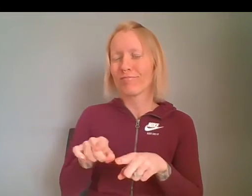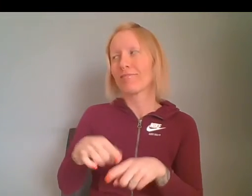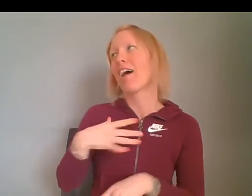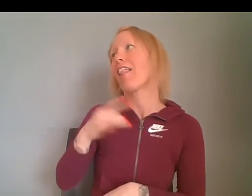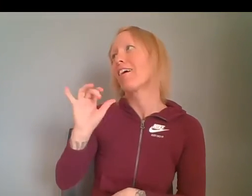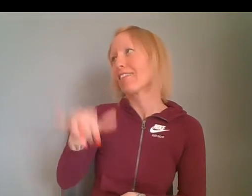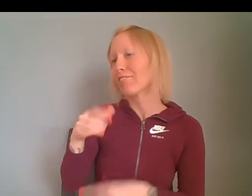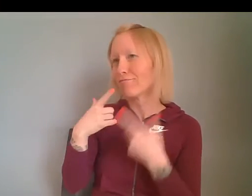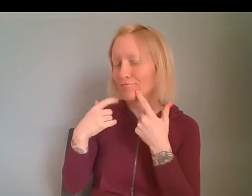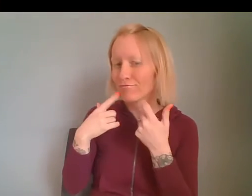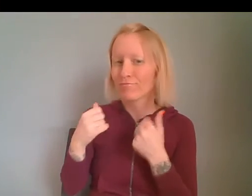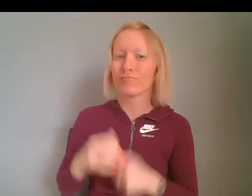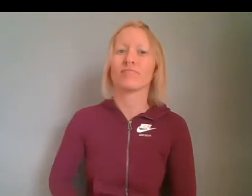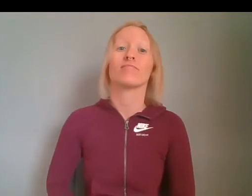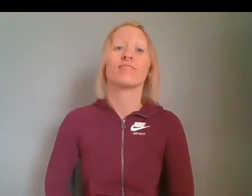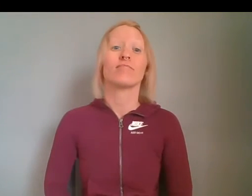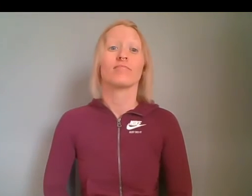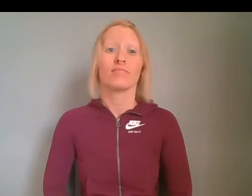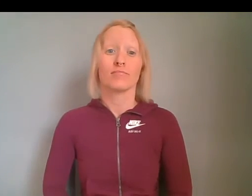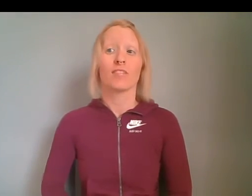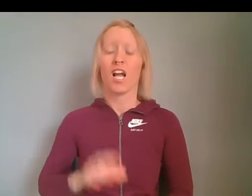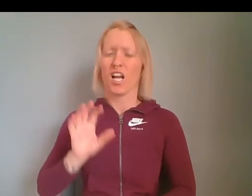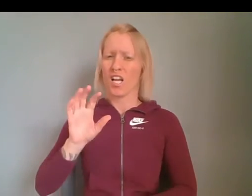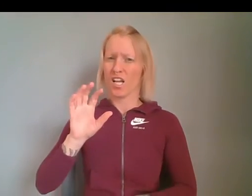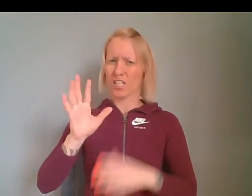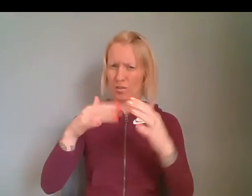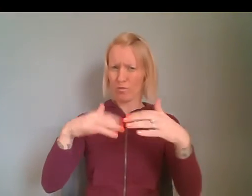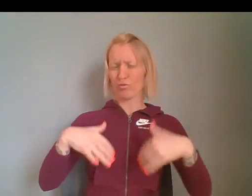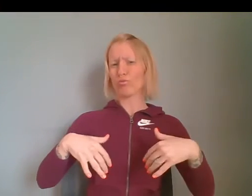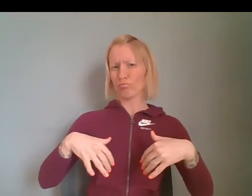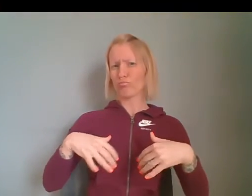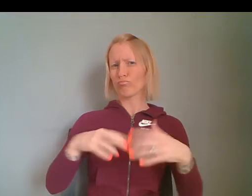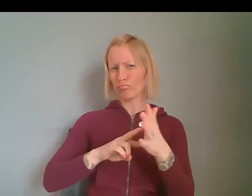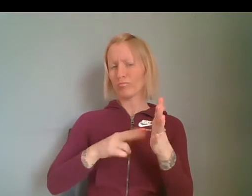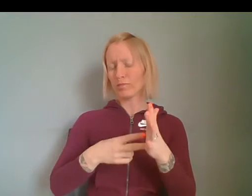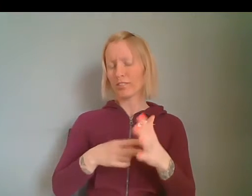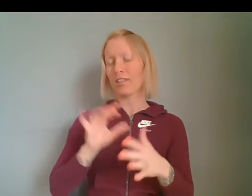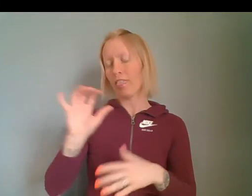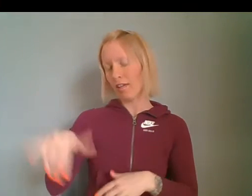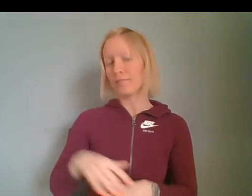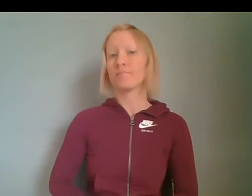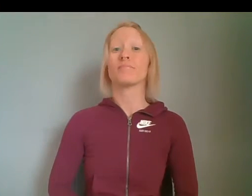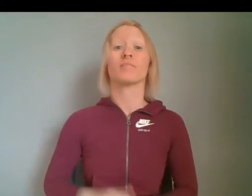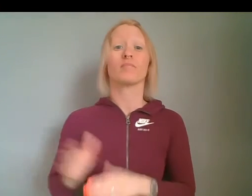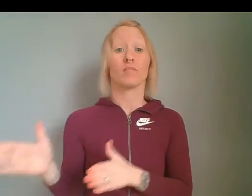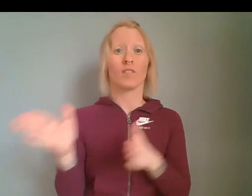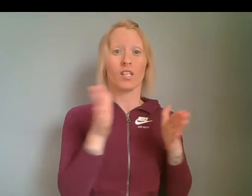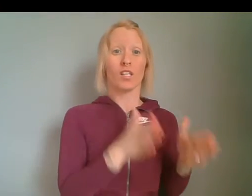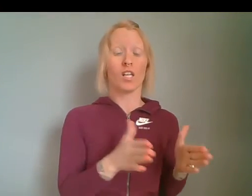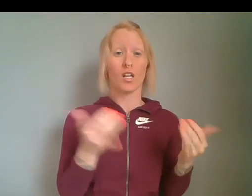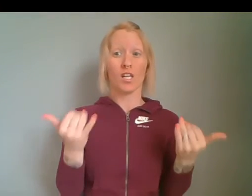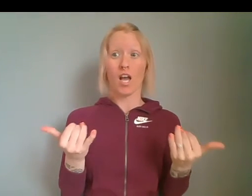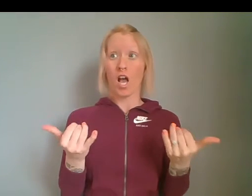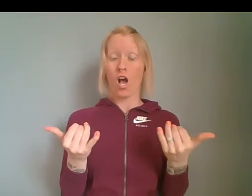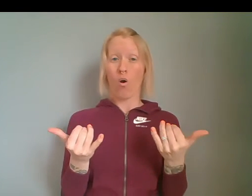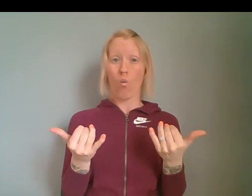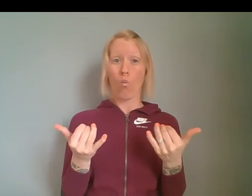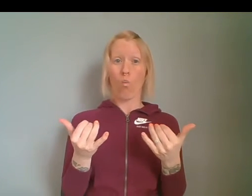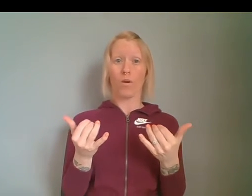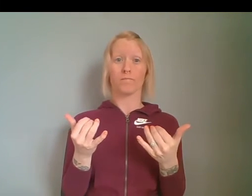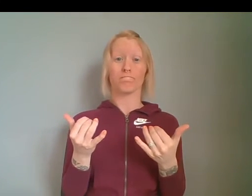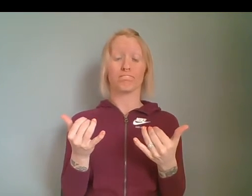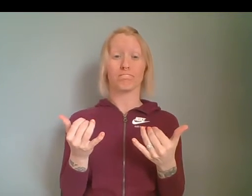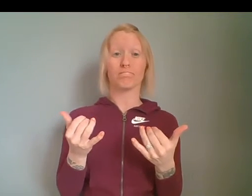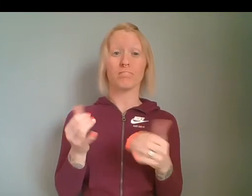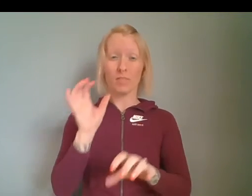a little bit about a food chain, but plants and animals take that energy and they use